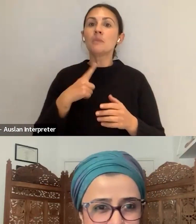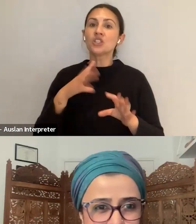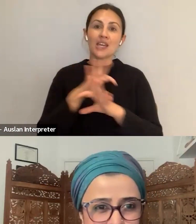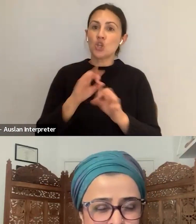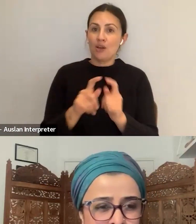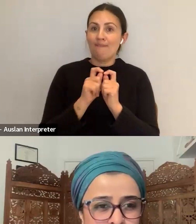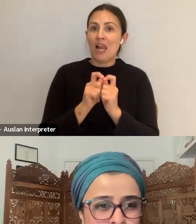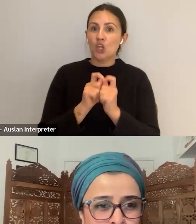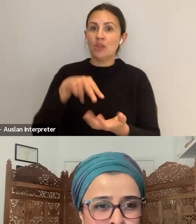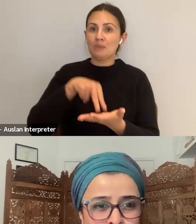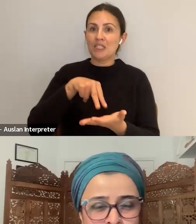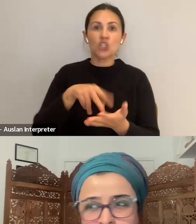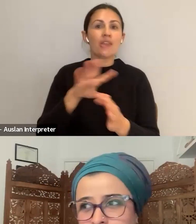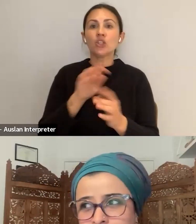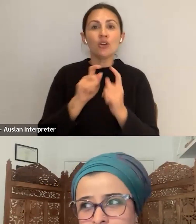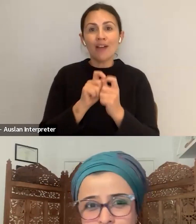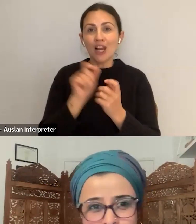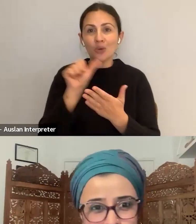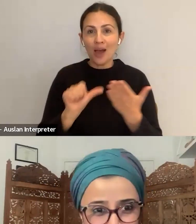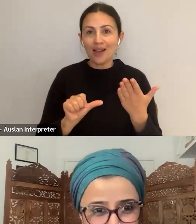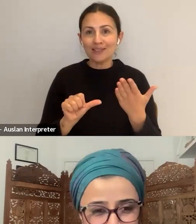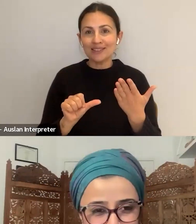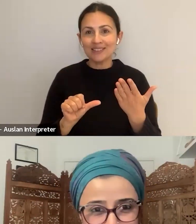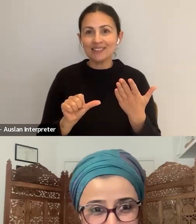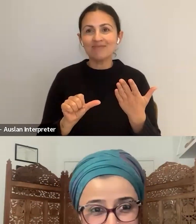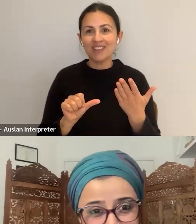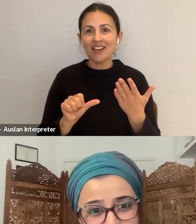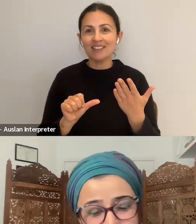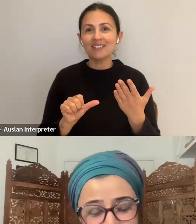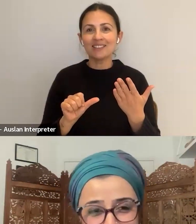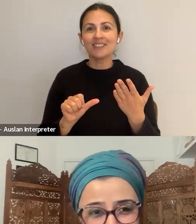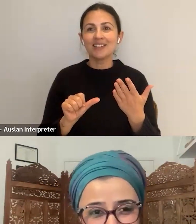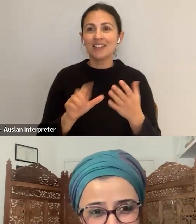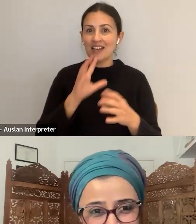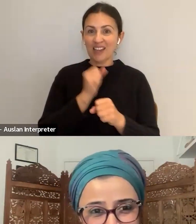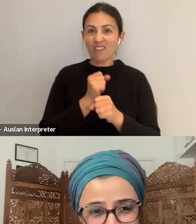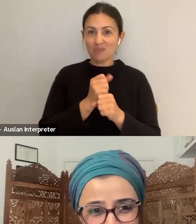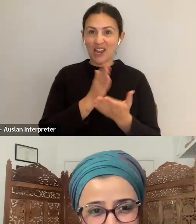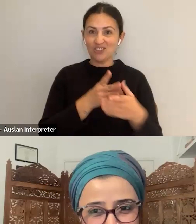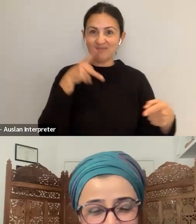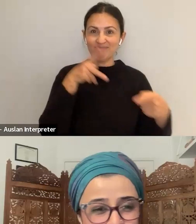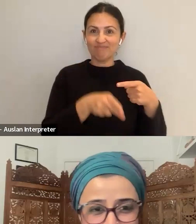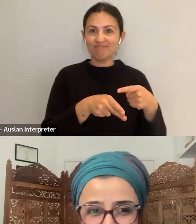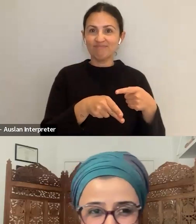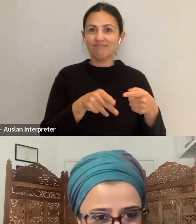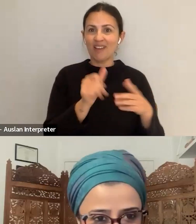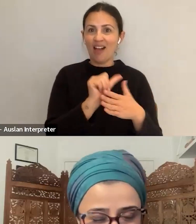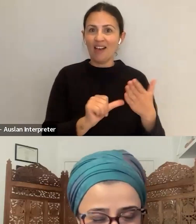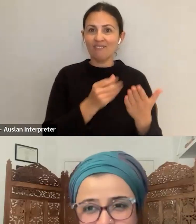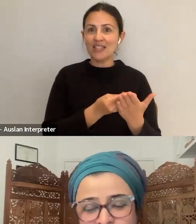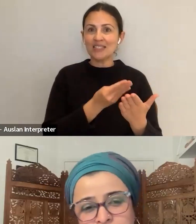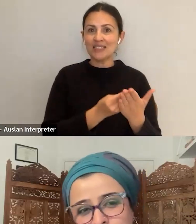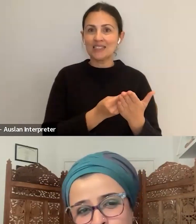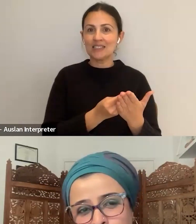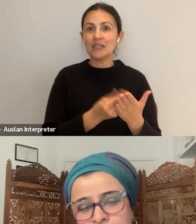devaluing of arts. I mean, it was not long ago that governments in this country defunded arts radically and cut it because they just don't see